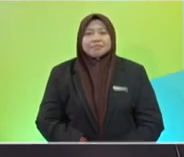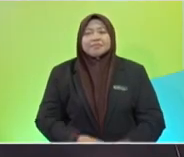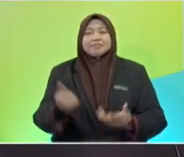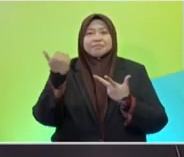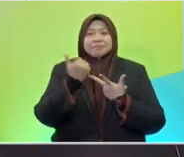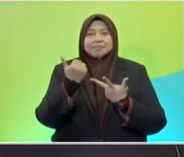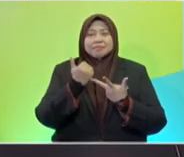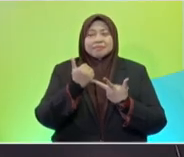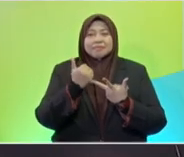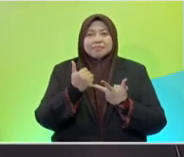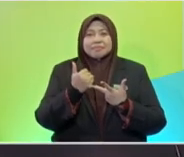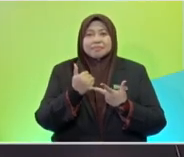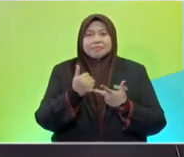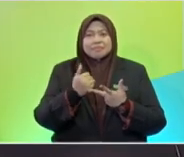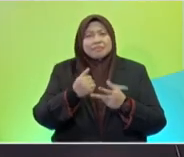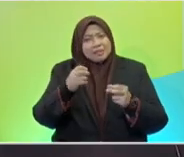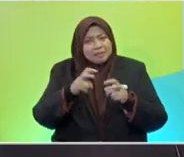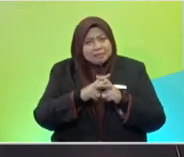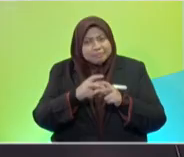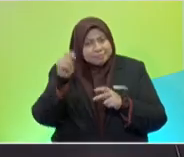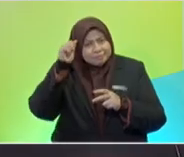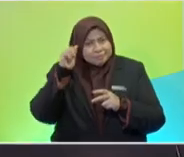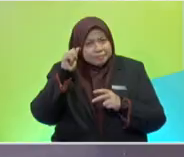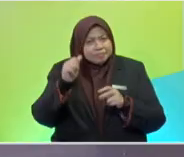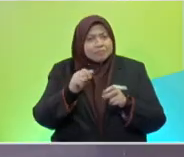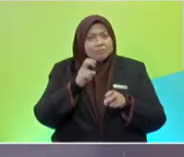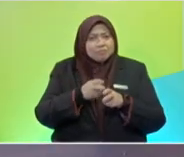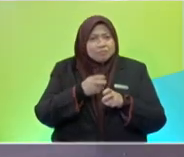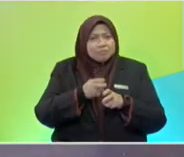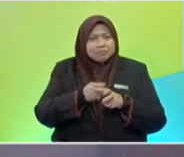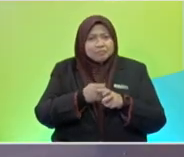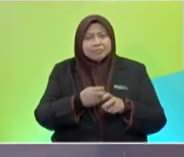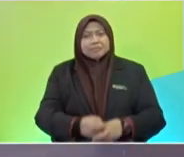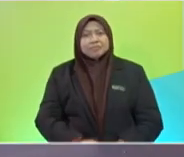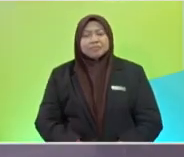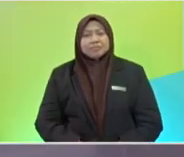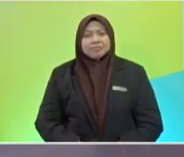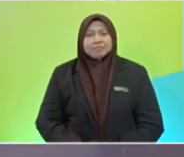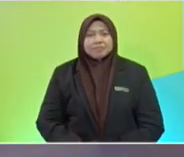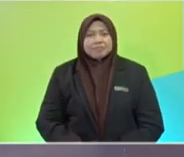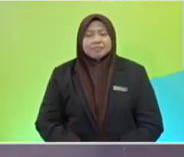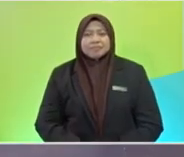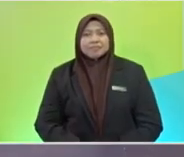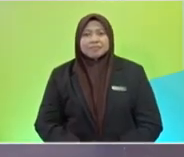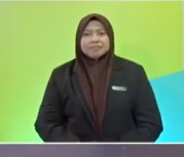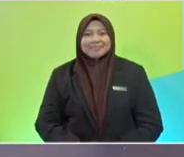you. Third this one is going to be a bit difficult. Ooh, okay. Okay, here we can't go. Can't wait. Ooh.